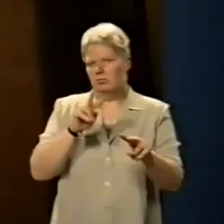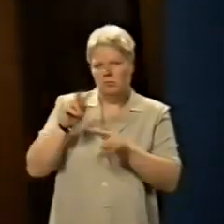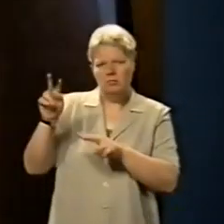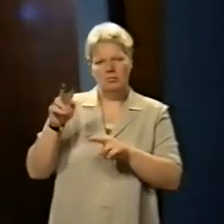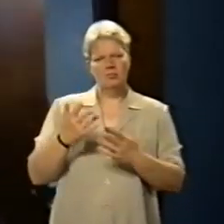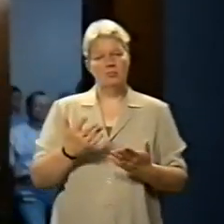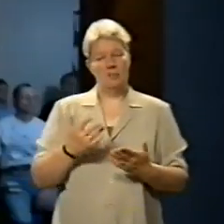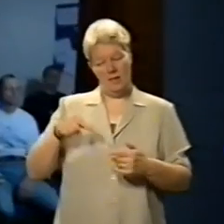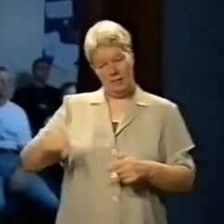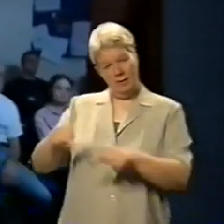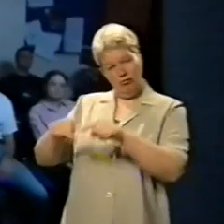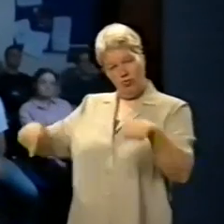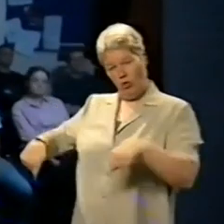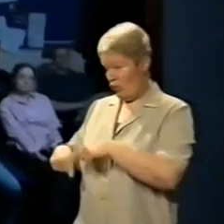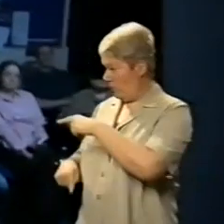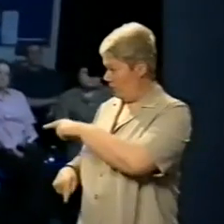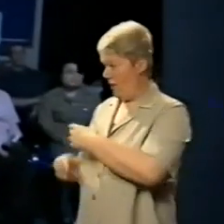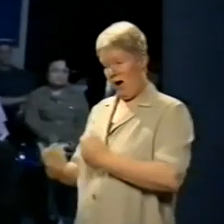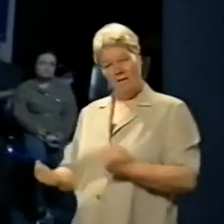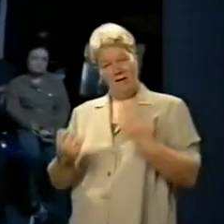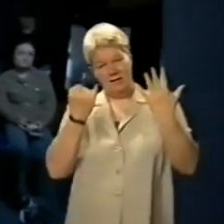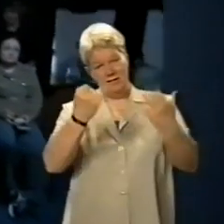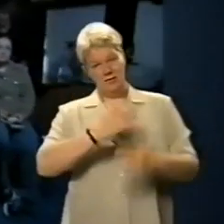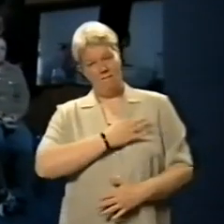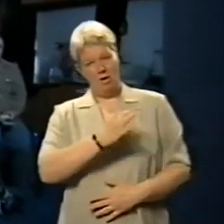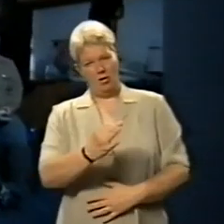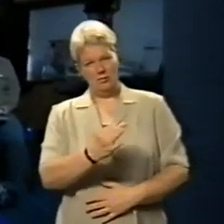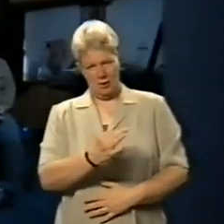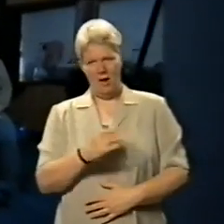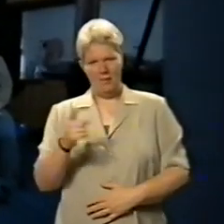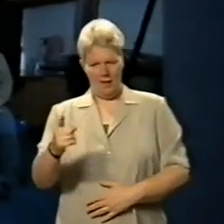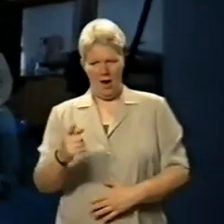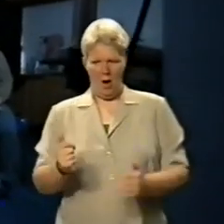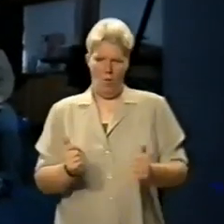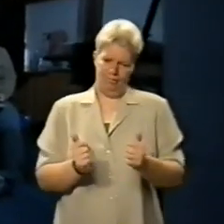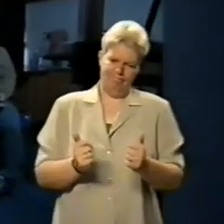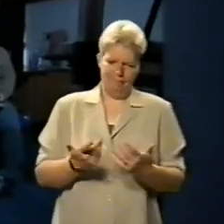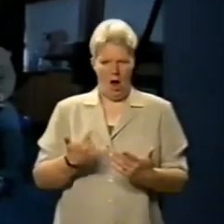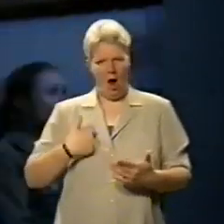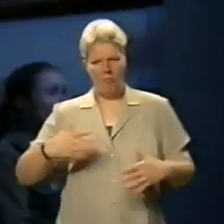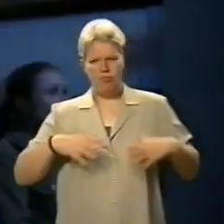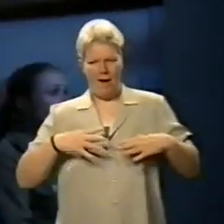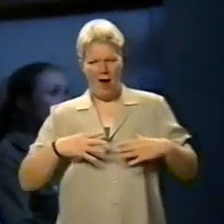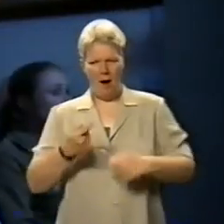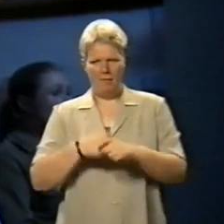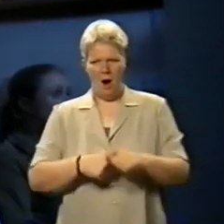darkened room, six volunteers have agreed to be scared out of their wits in the interests of science.